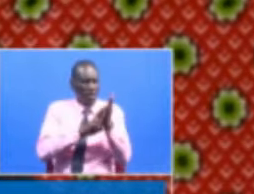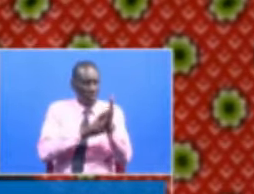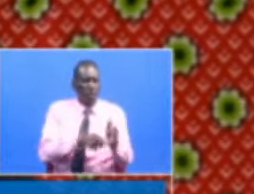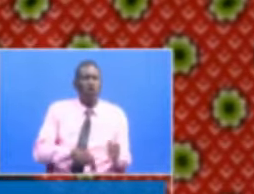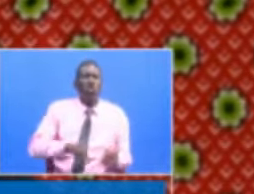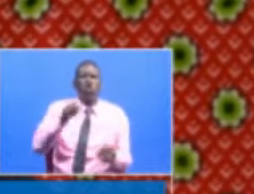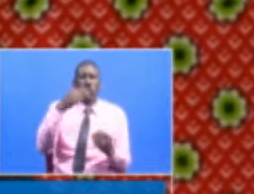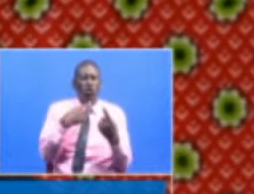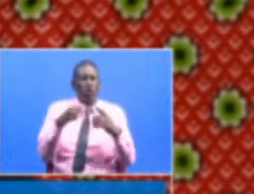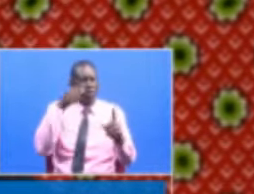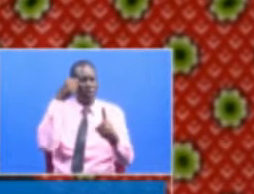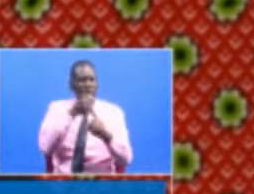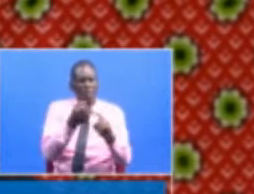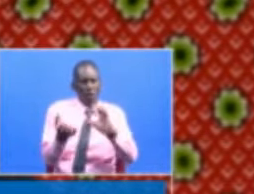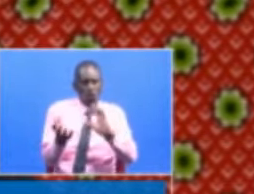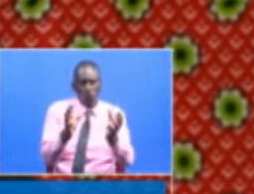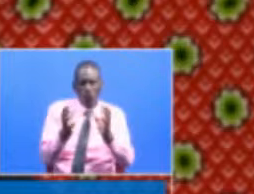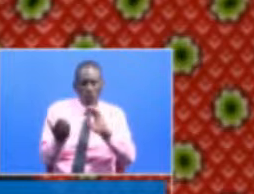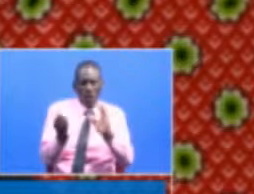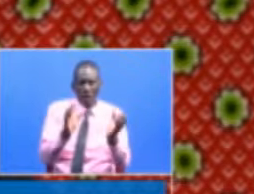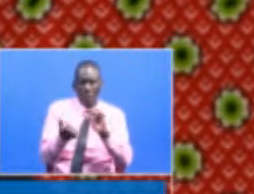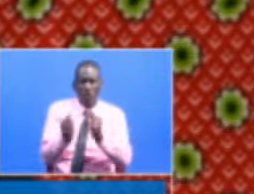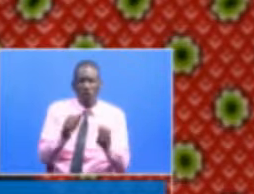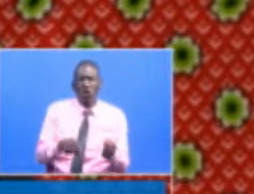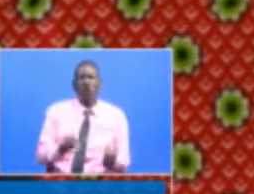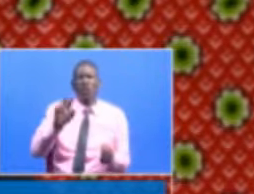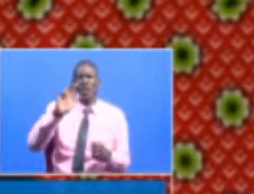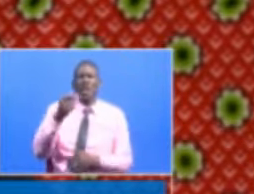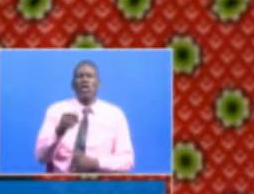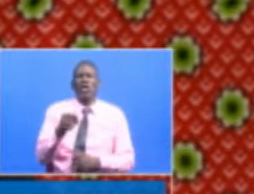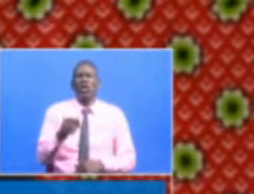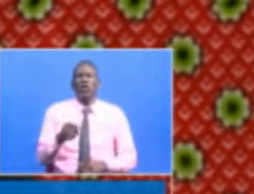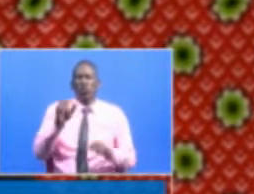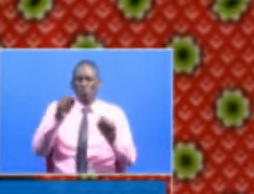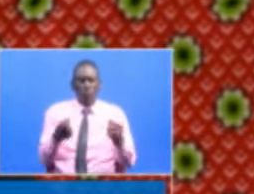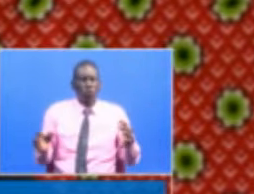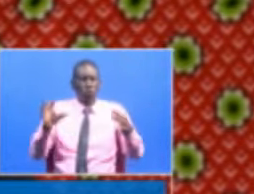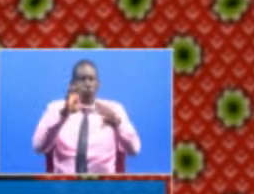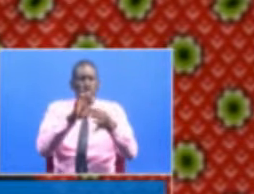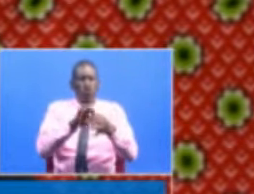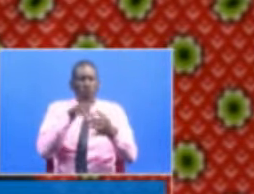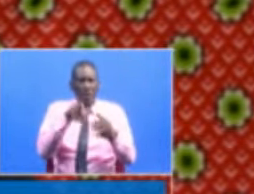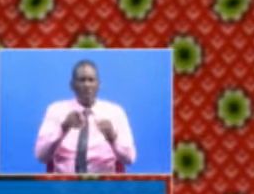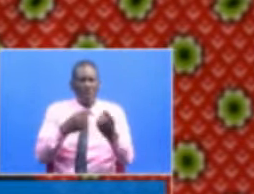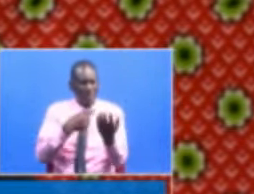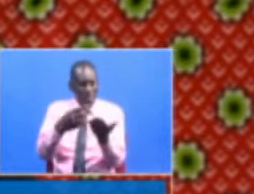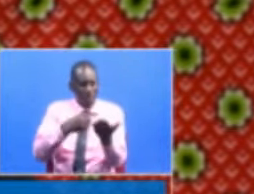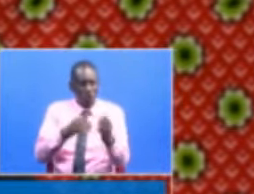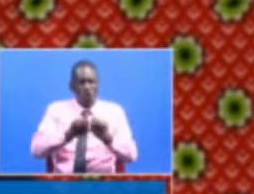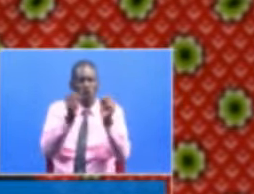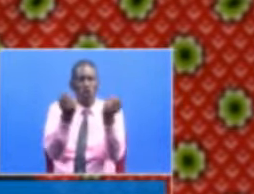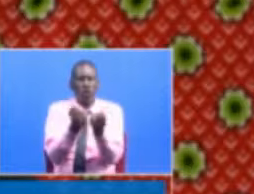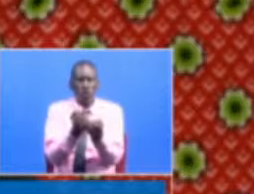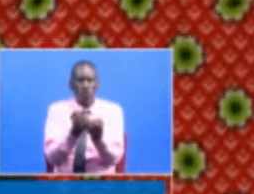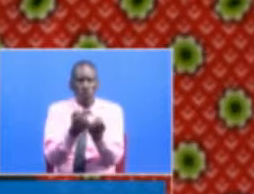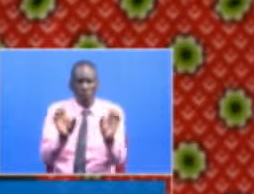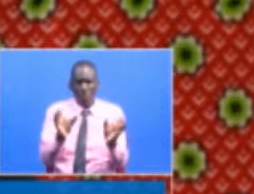the impacts of climate change in the north of Kenya. You can join this conversation on social media. You can find me at Zain